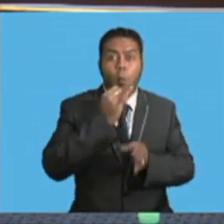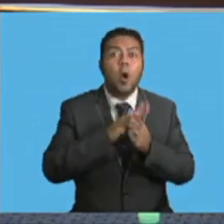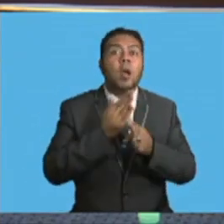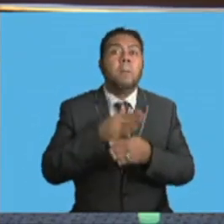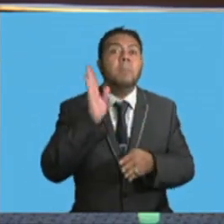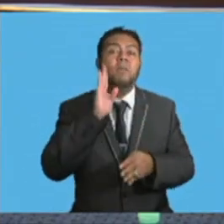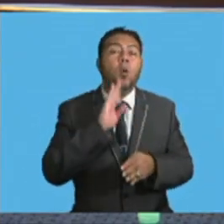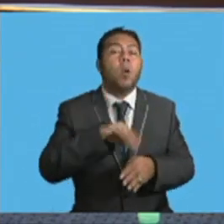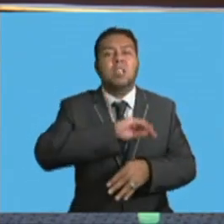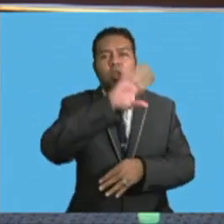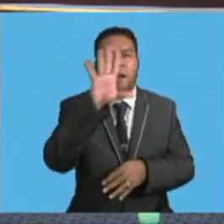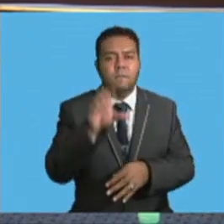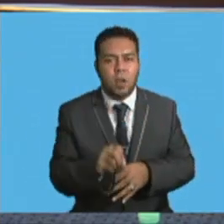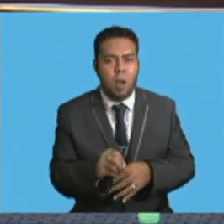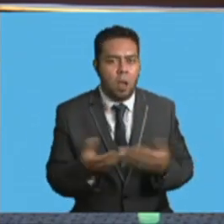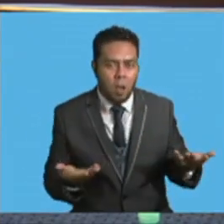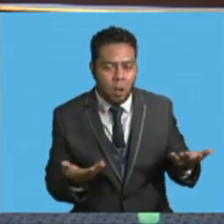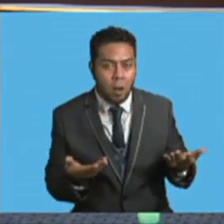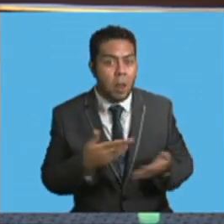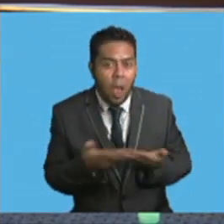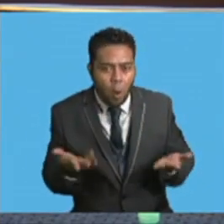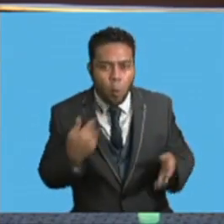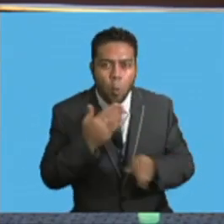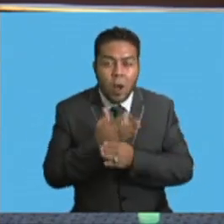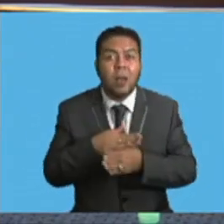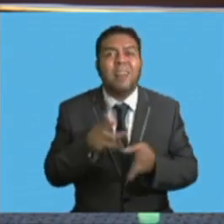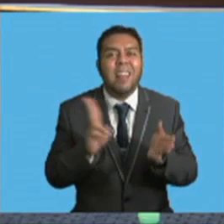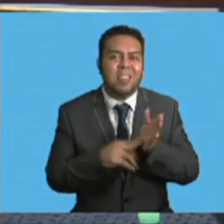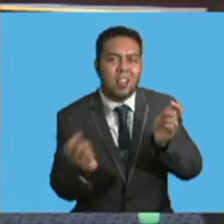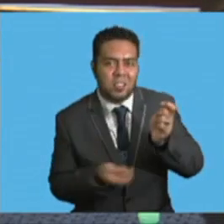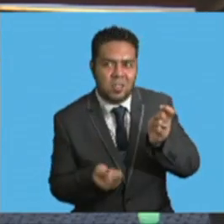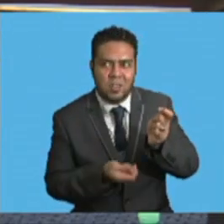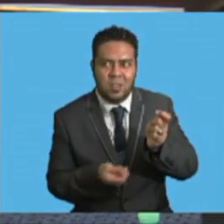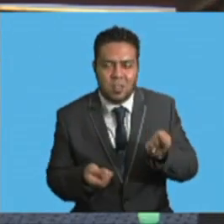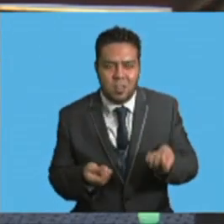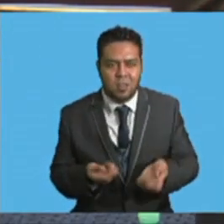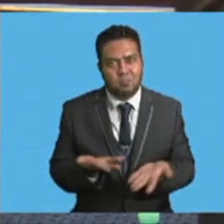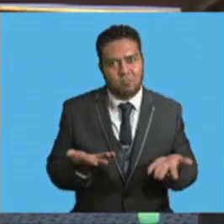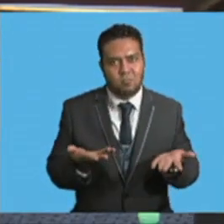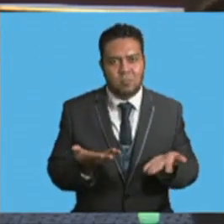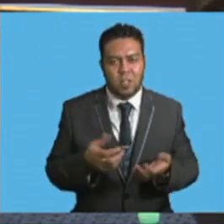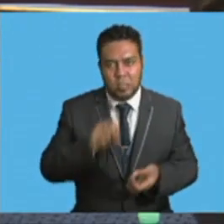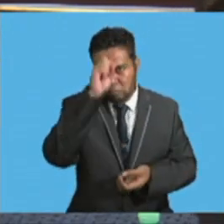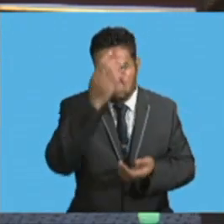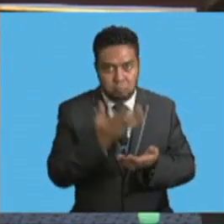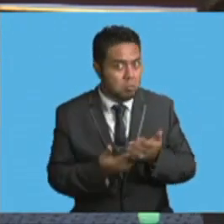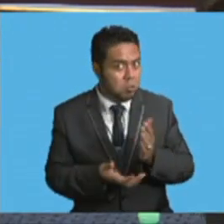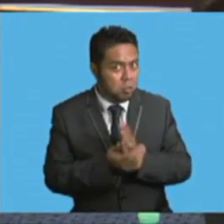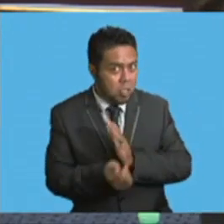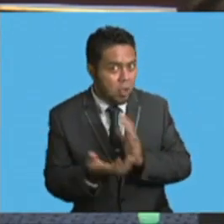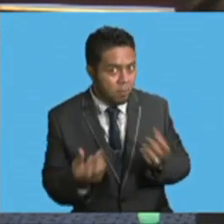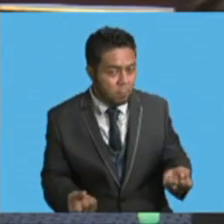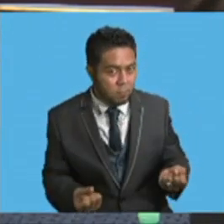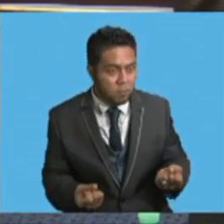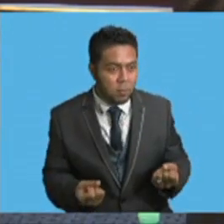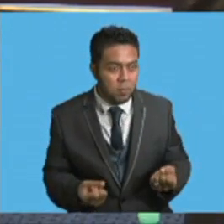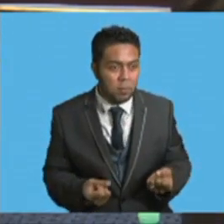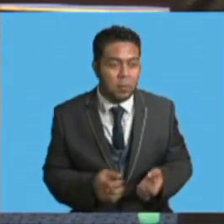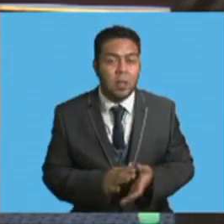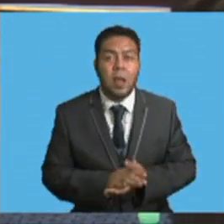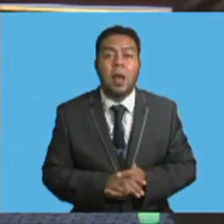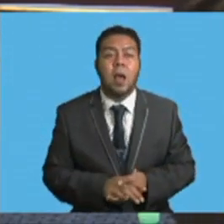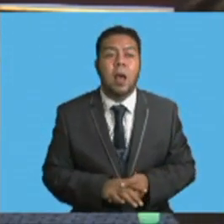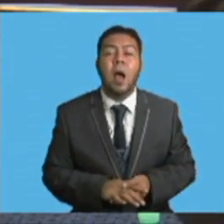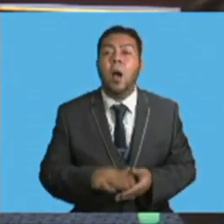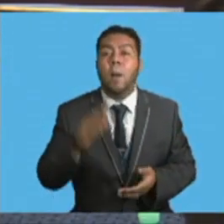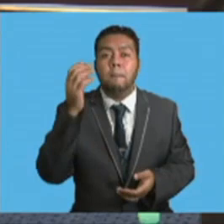in Naitasiri. Honorable Speaker, I'm proud to say that I've heard that as of recent, a gentleman from Nambombudho